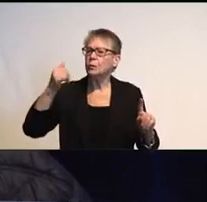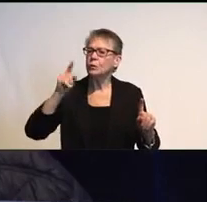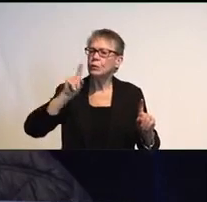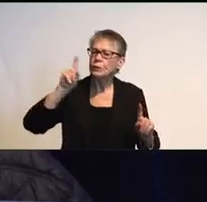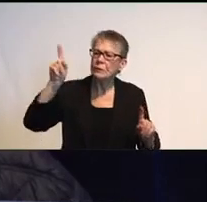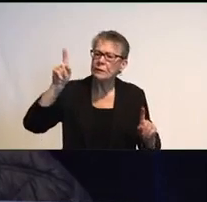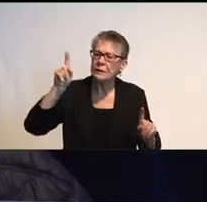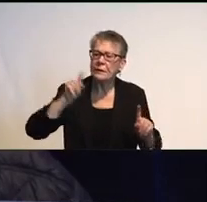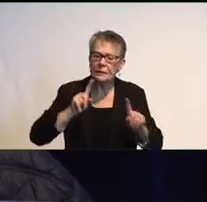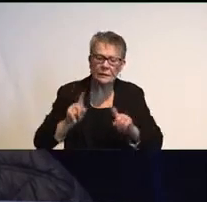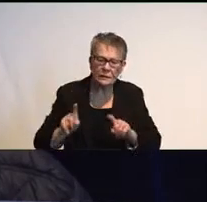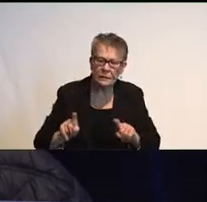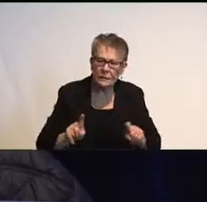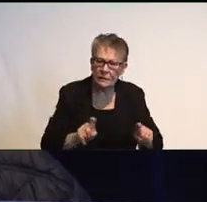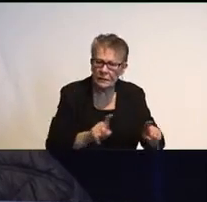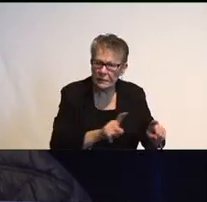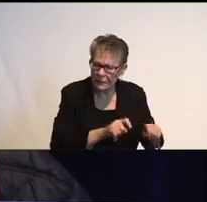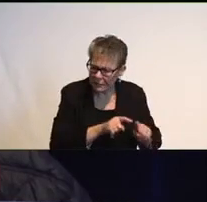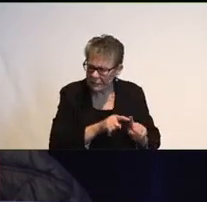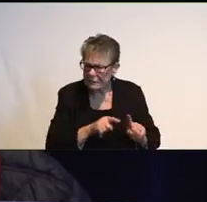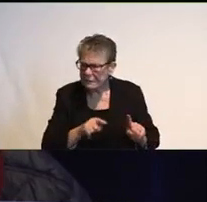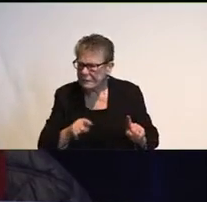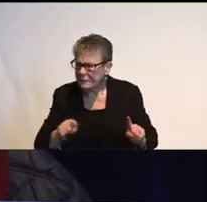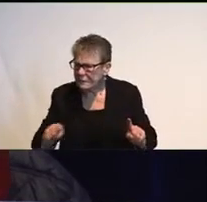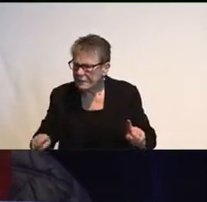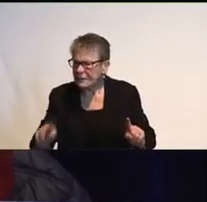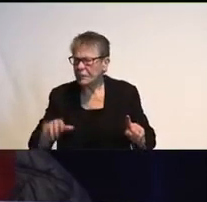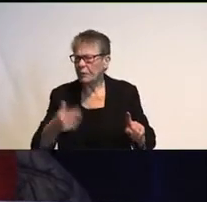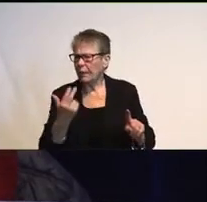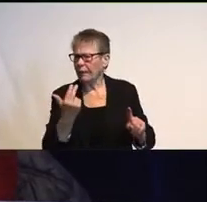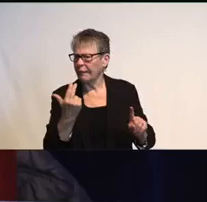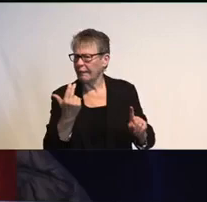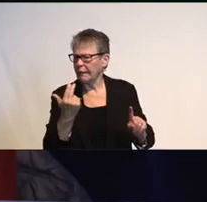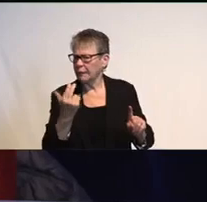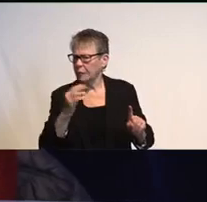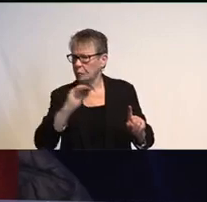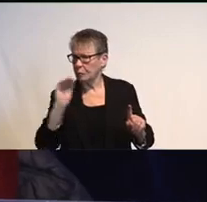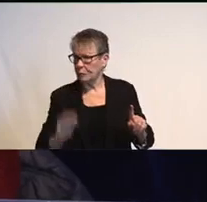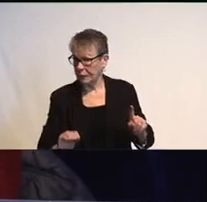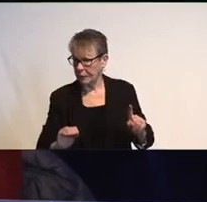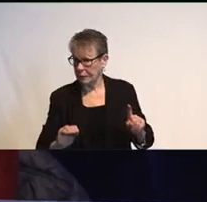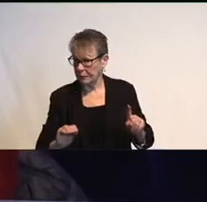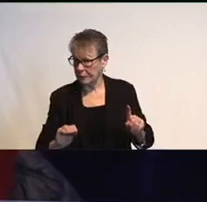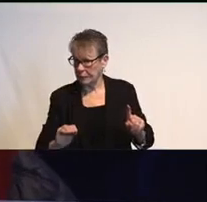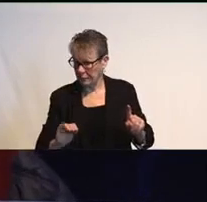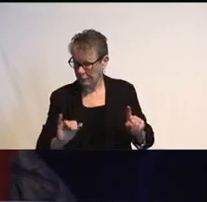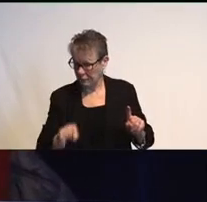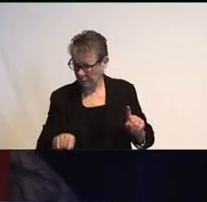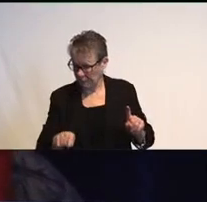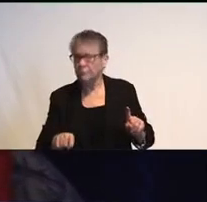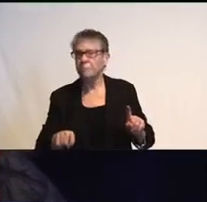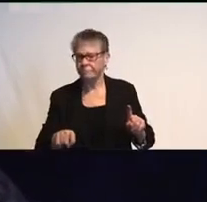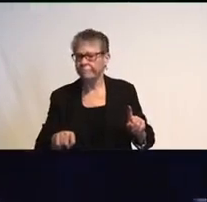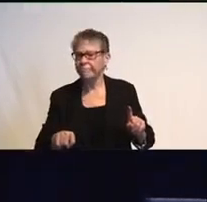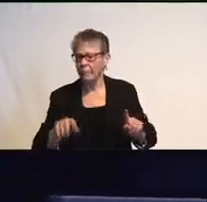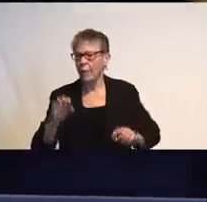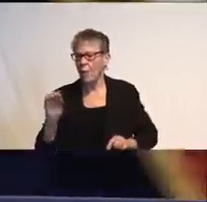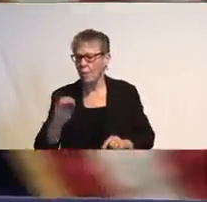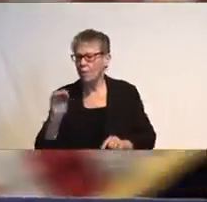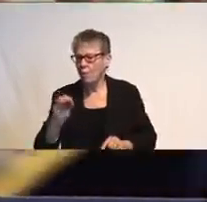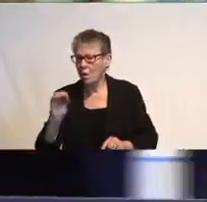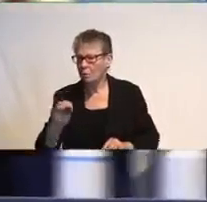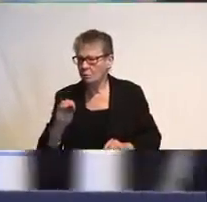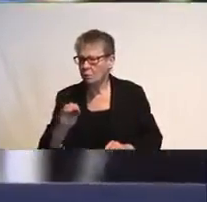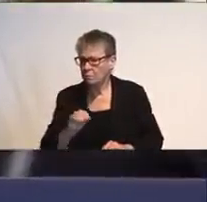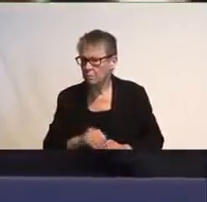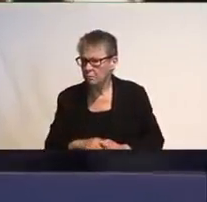it was 13%, which is what the CDC projected for us as well. But have layman observational